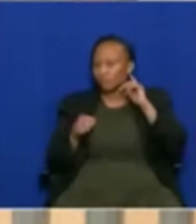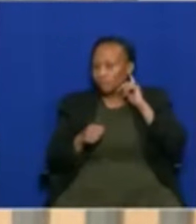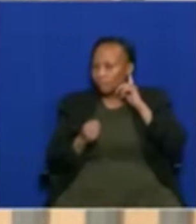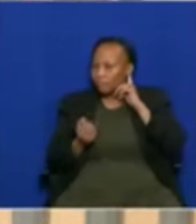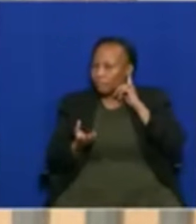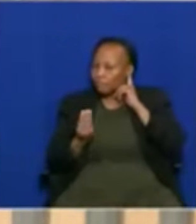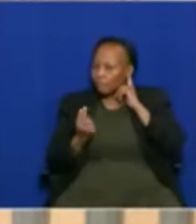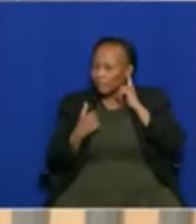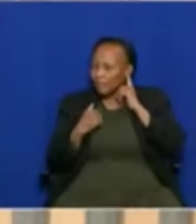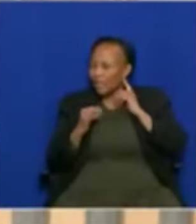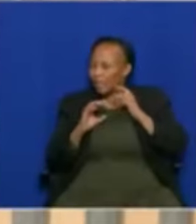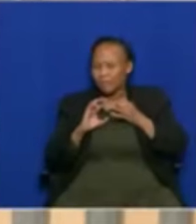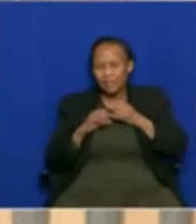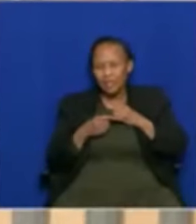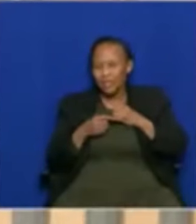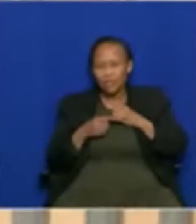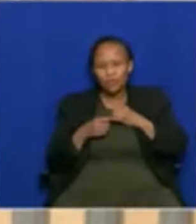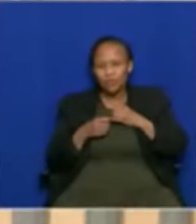sting in the complaint?